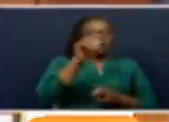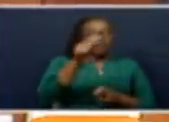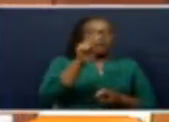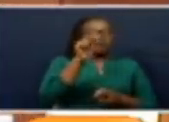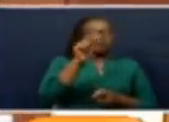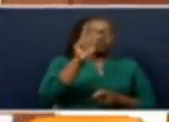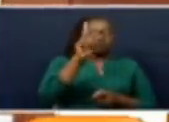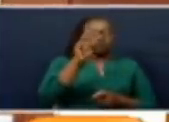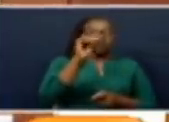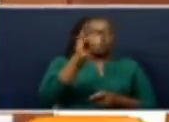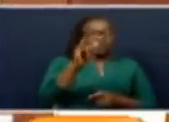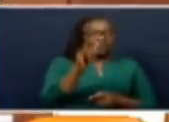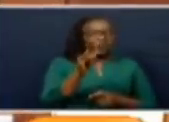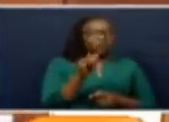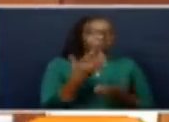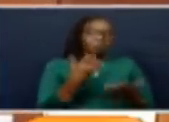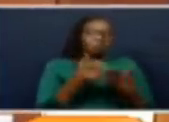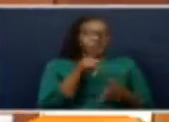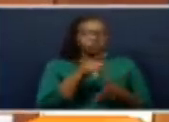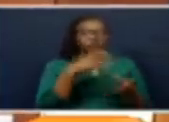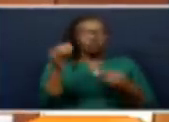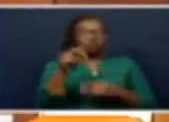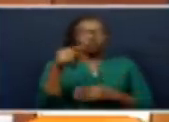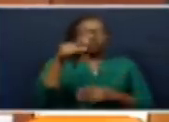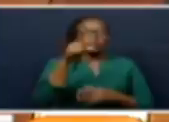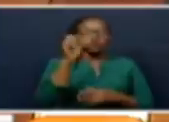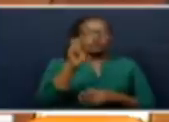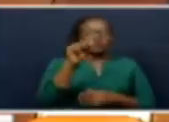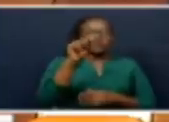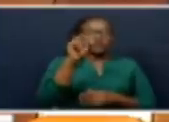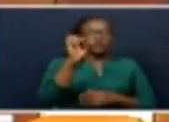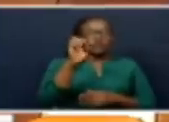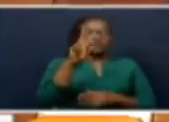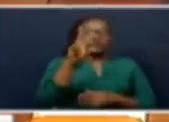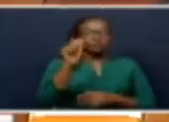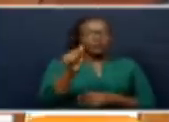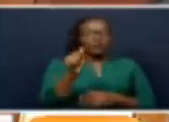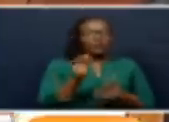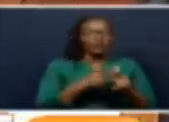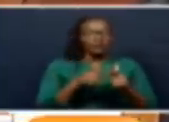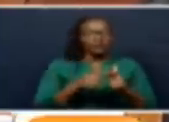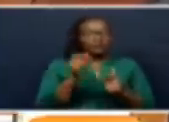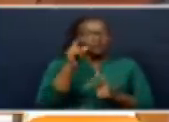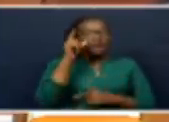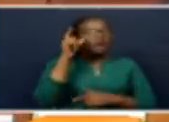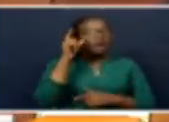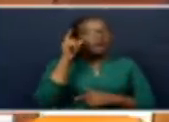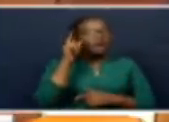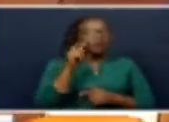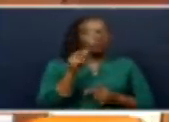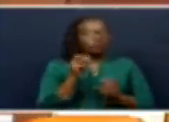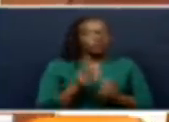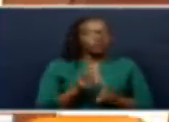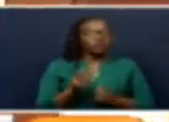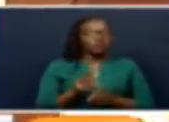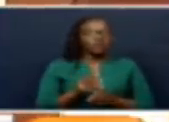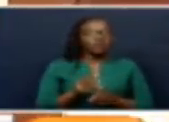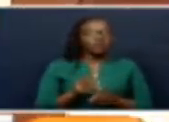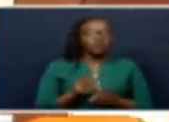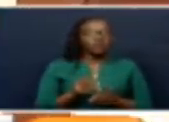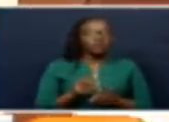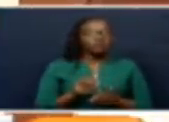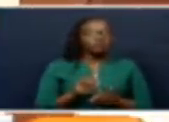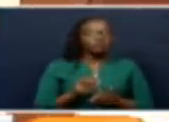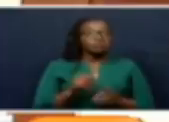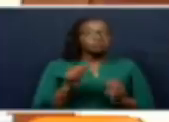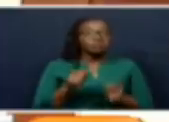Yes. Yeah. You realize and you notice that I'm an international guy. My friend. I have friends. My friend. Everybody knows you in